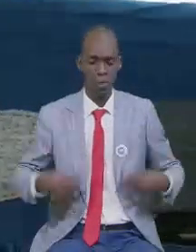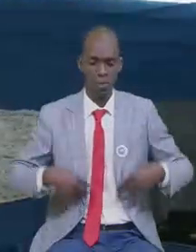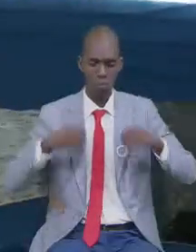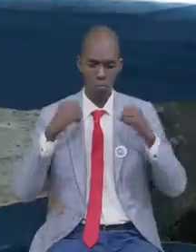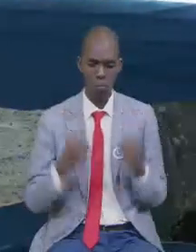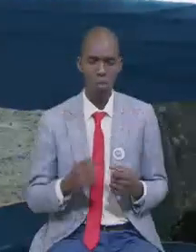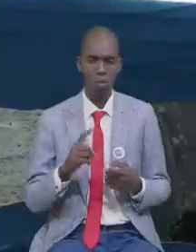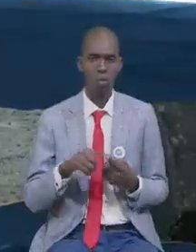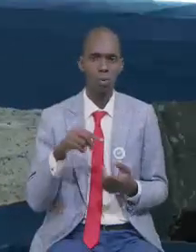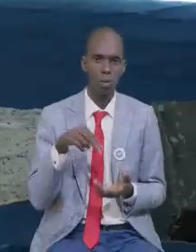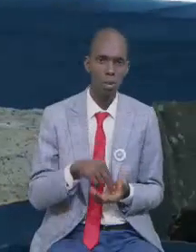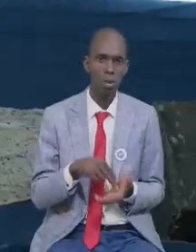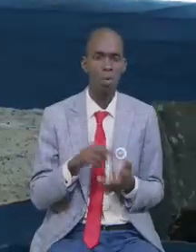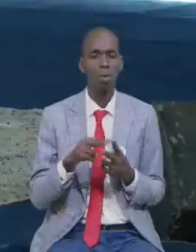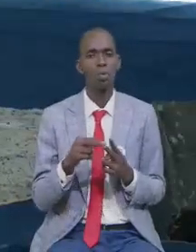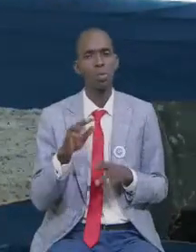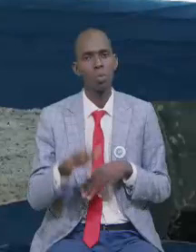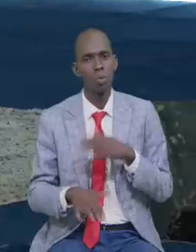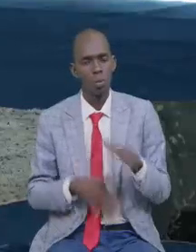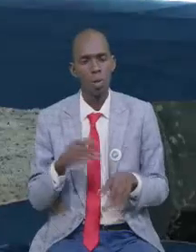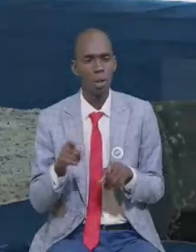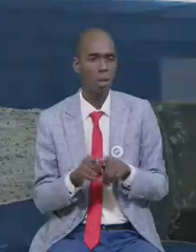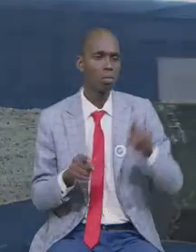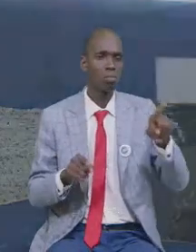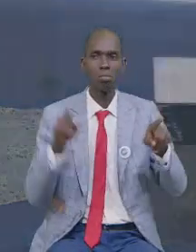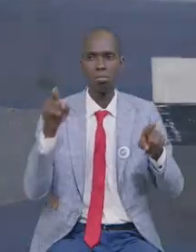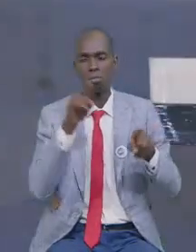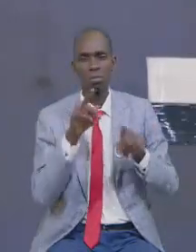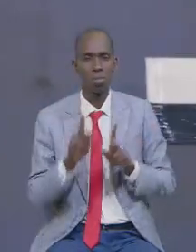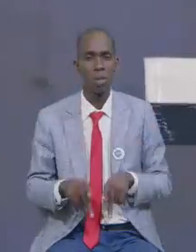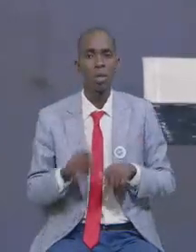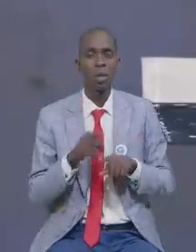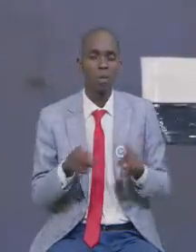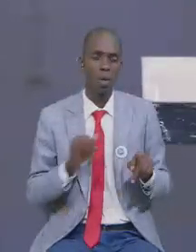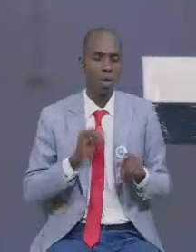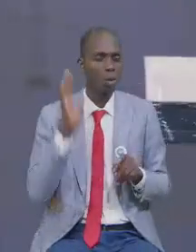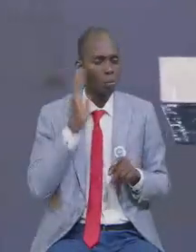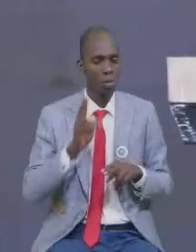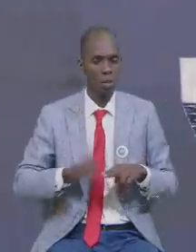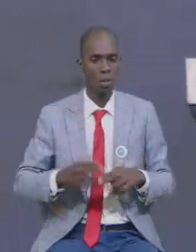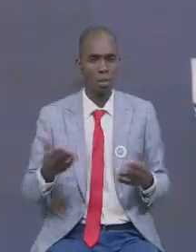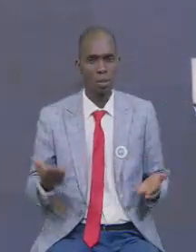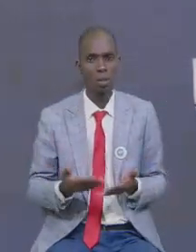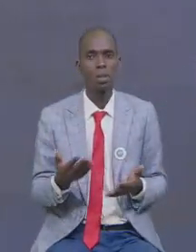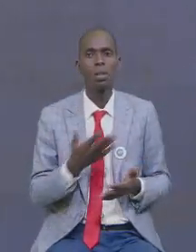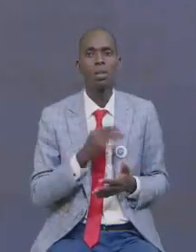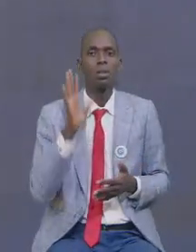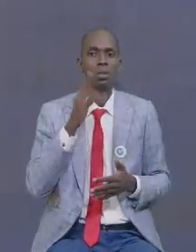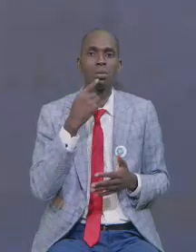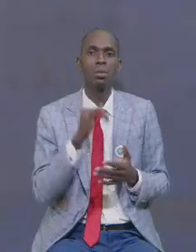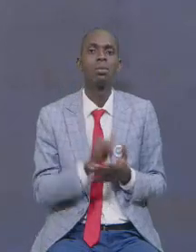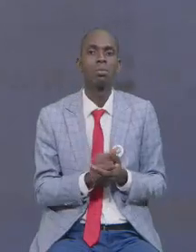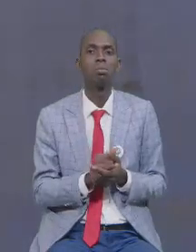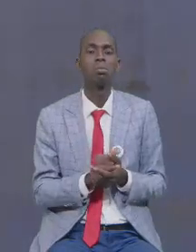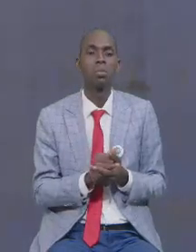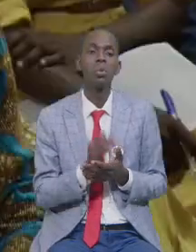to walk up and down like so and so. I'm going to sit down here. And then you are the judge. Is that all right? The majority will